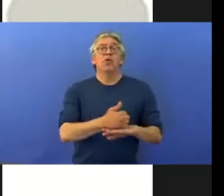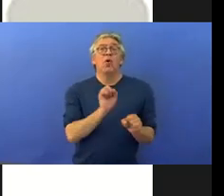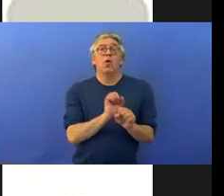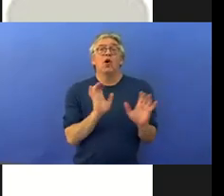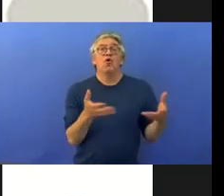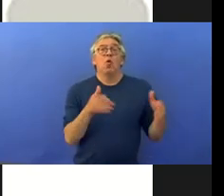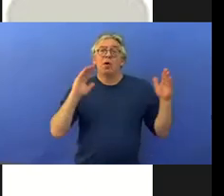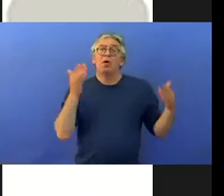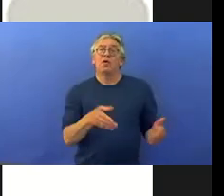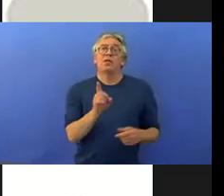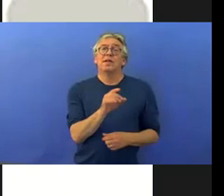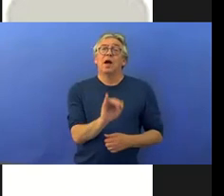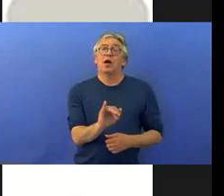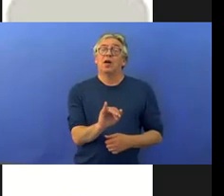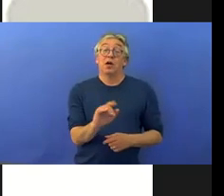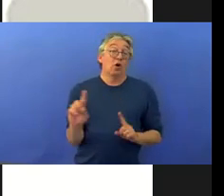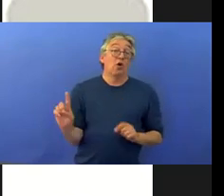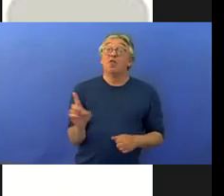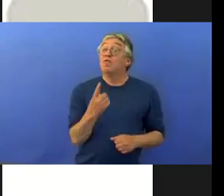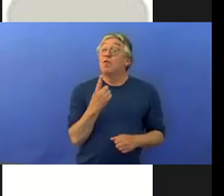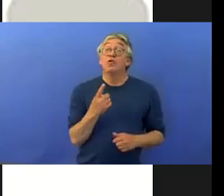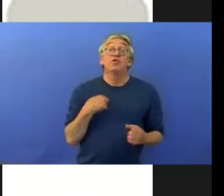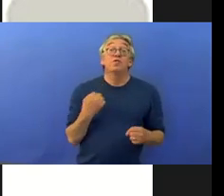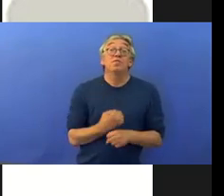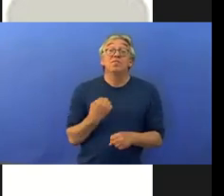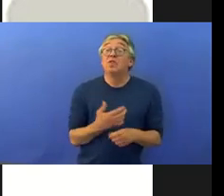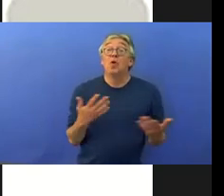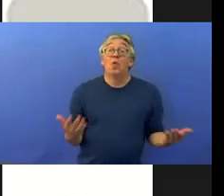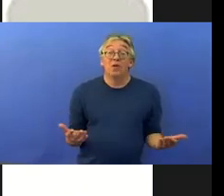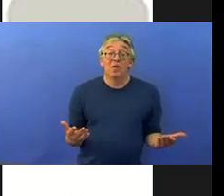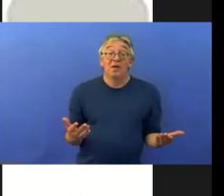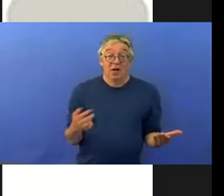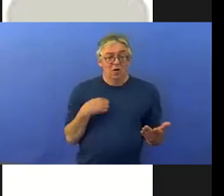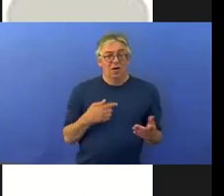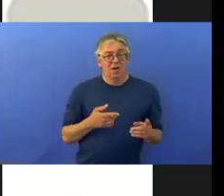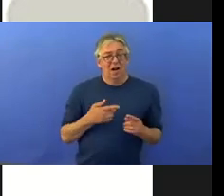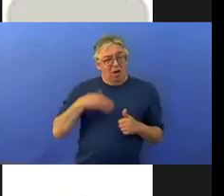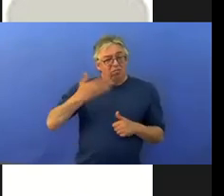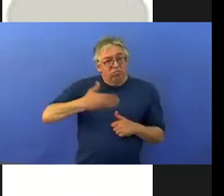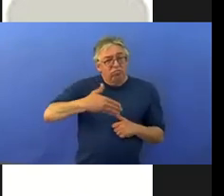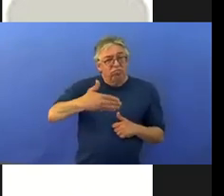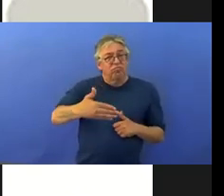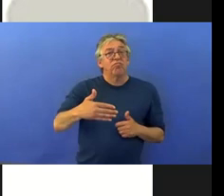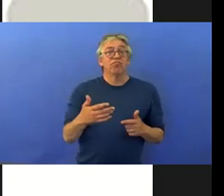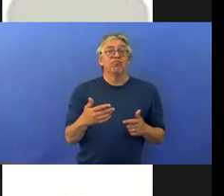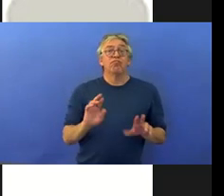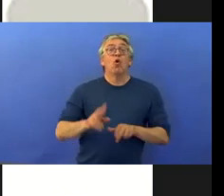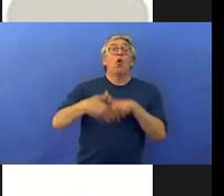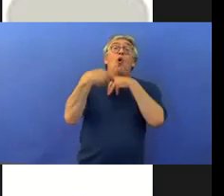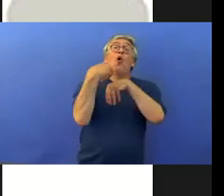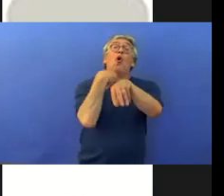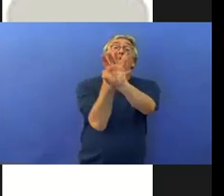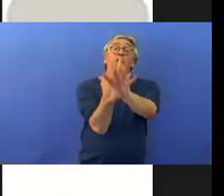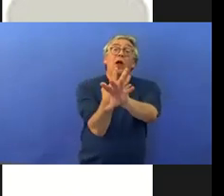step was, in this 2021, organizing a series of online consultations with persons with